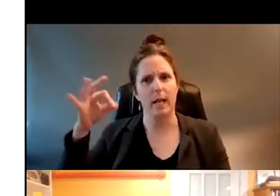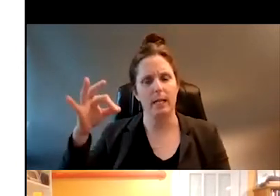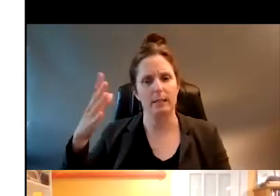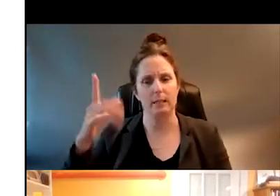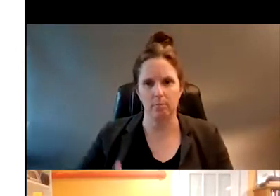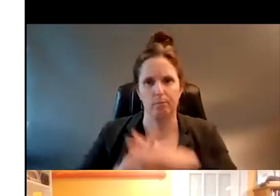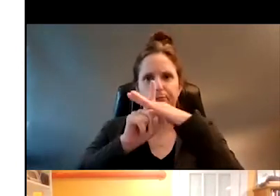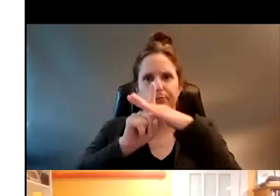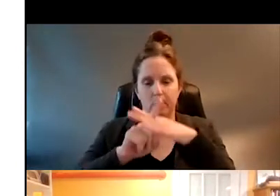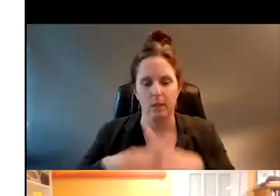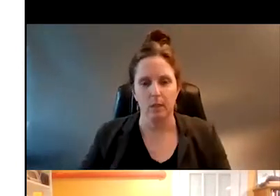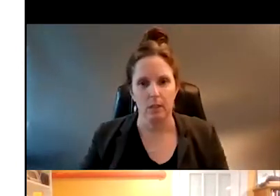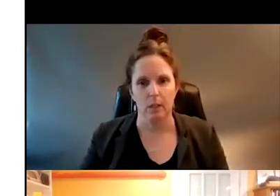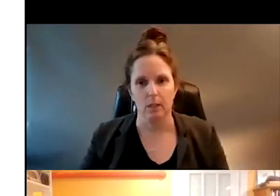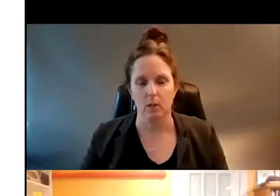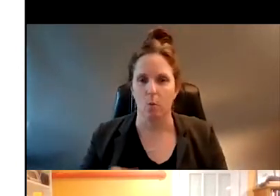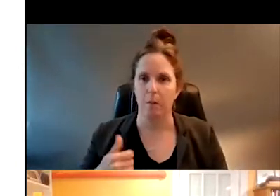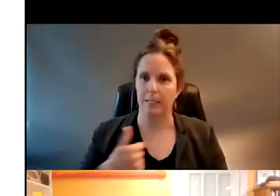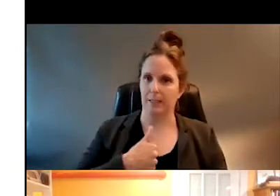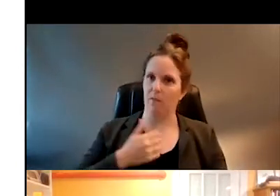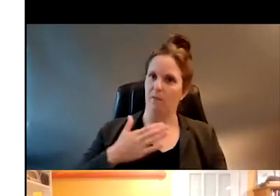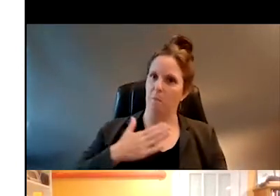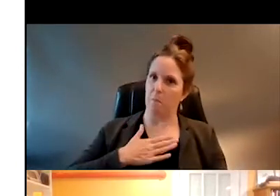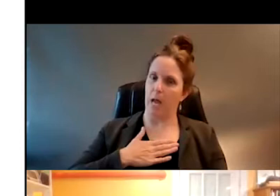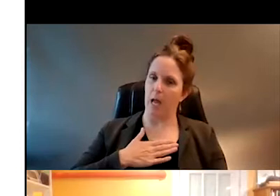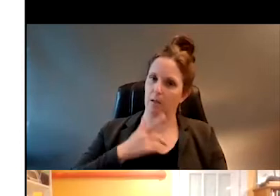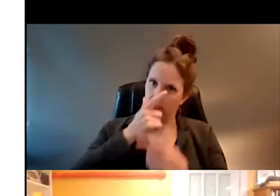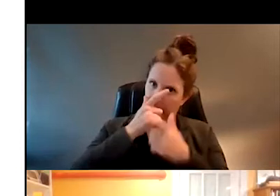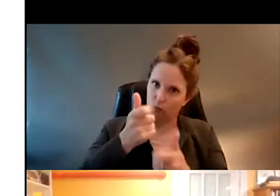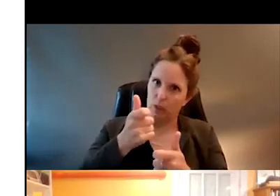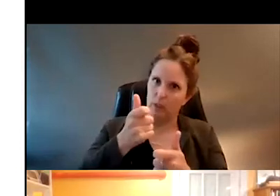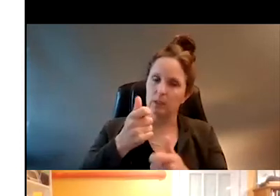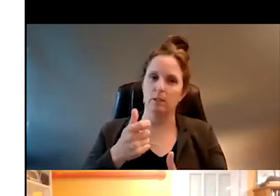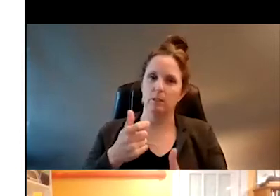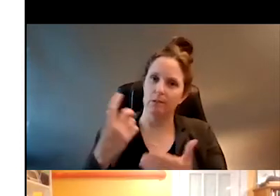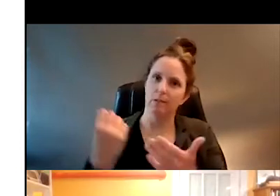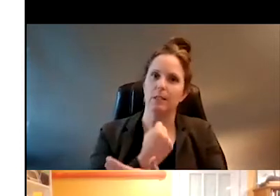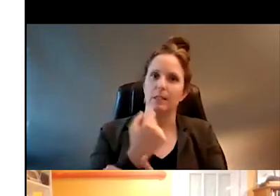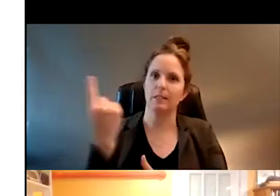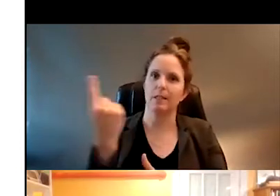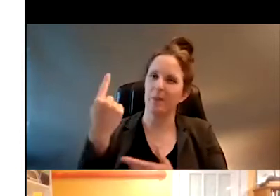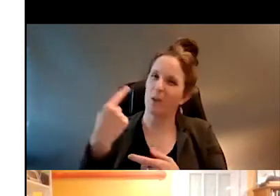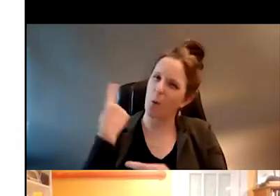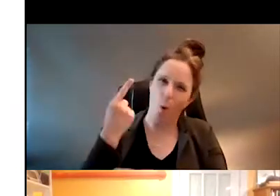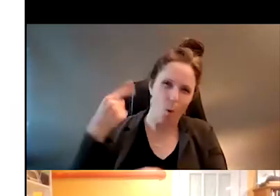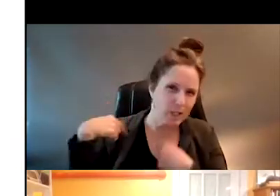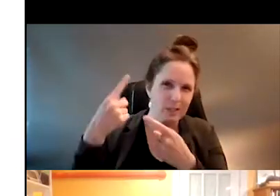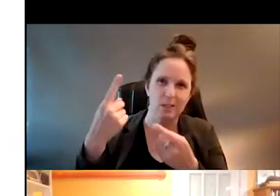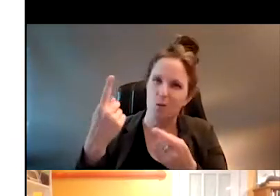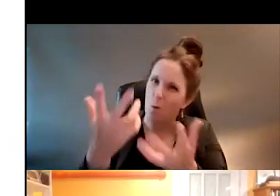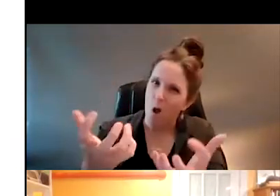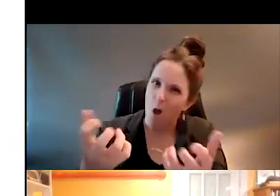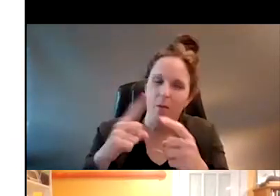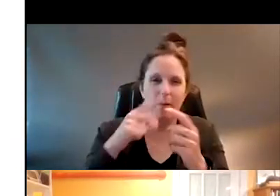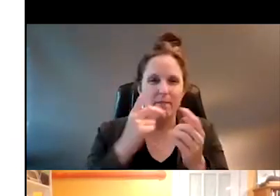allowed me as a personal interest to do something that I've always wanted to do, but always failed to do. And that is